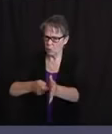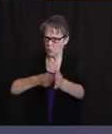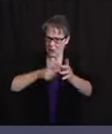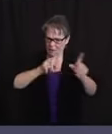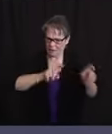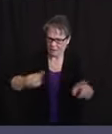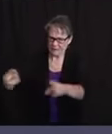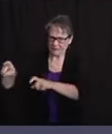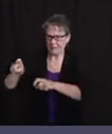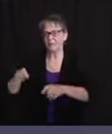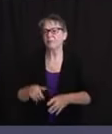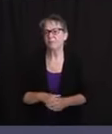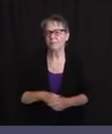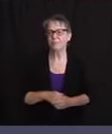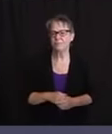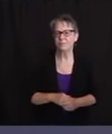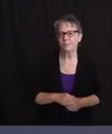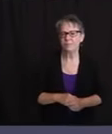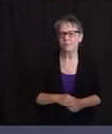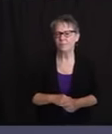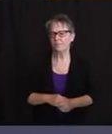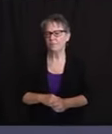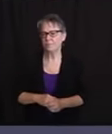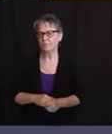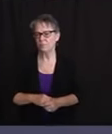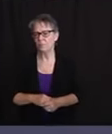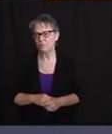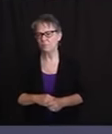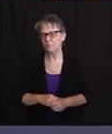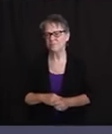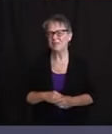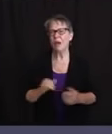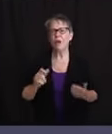and 792 staff members have been tested so far.